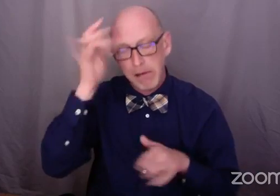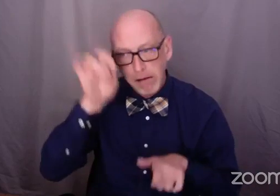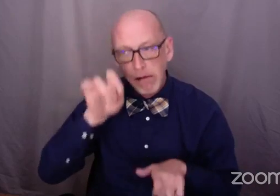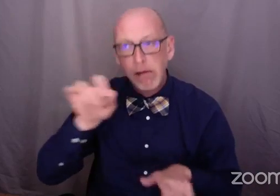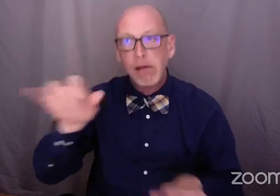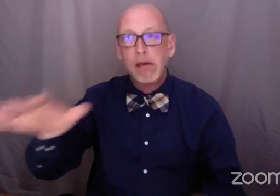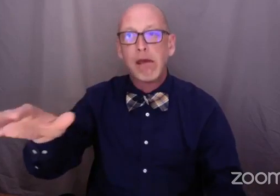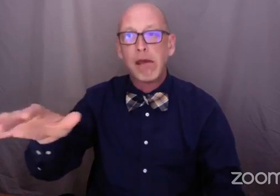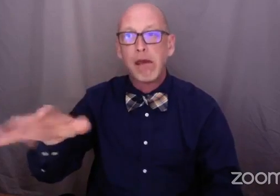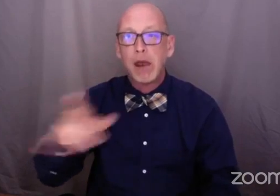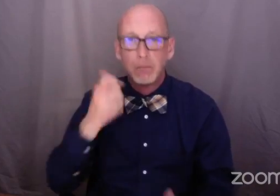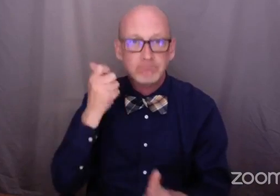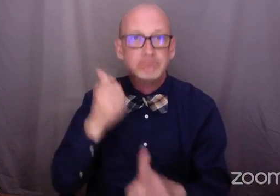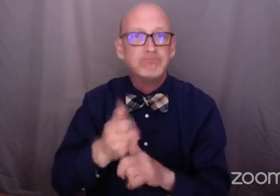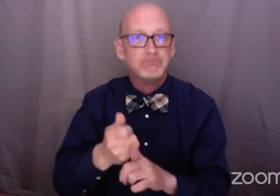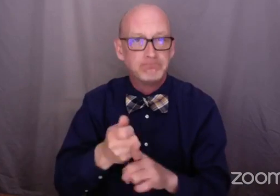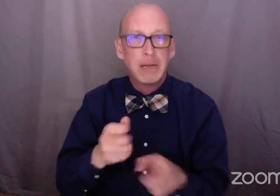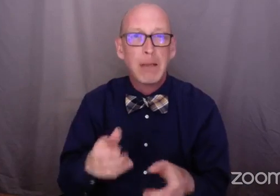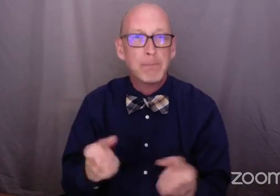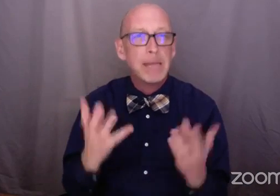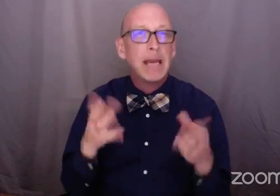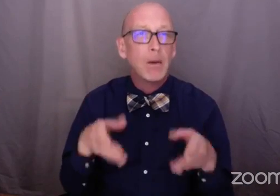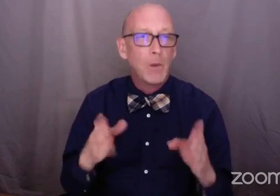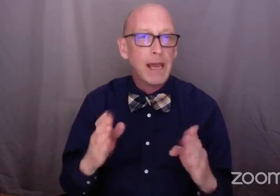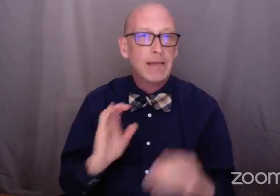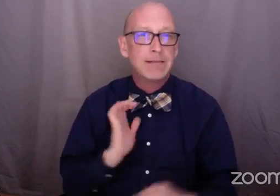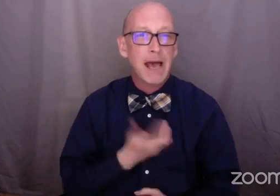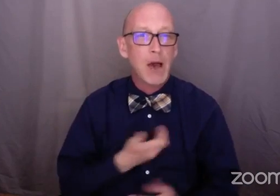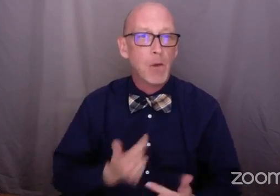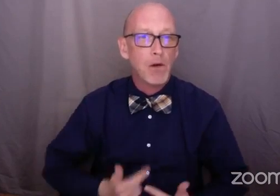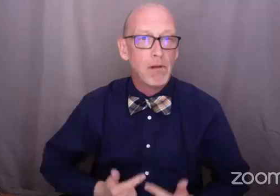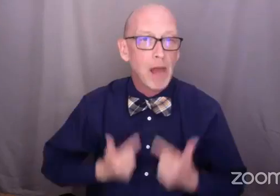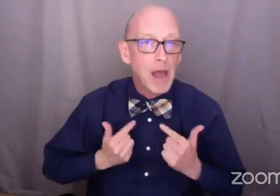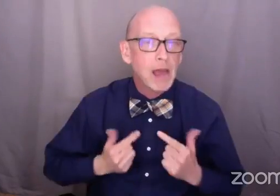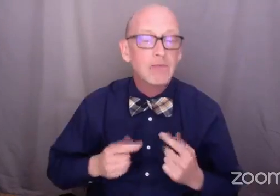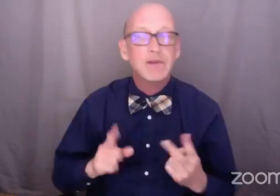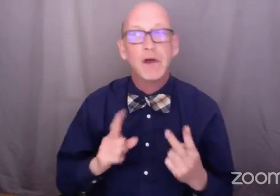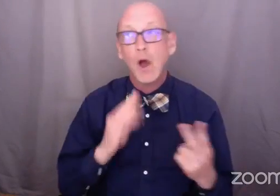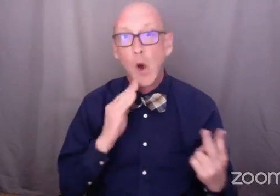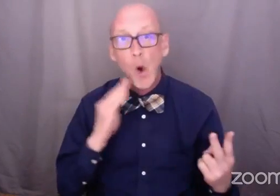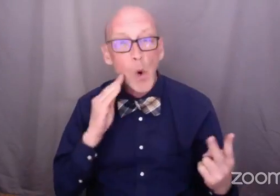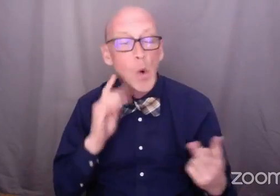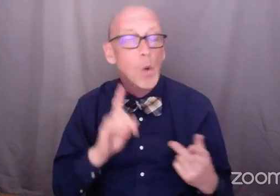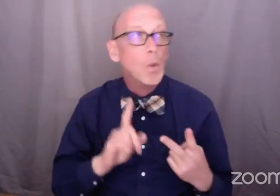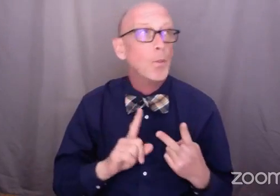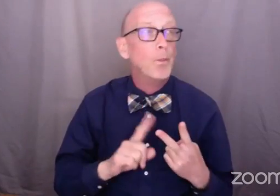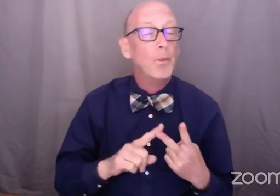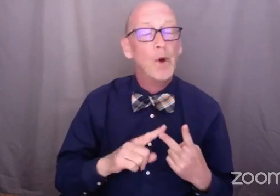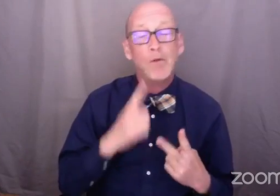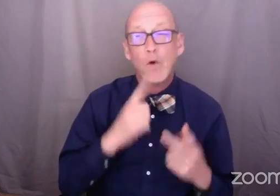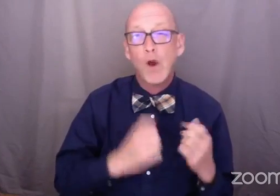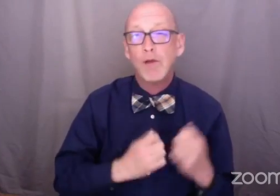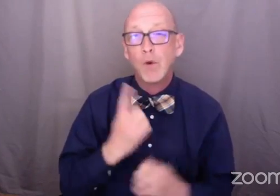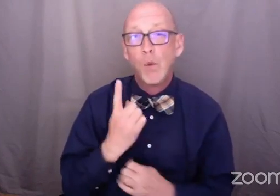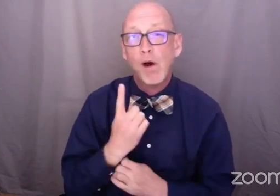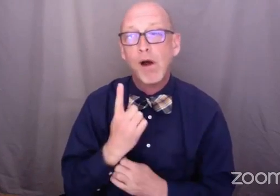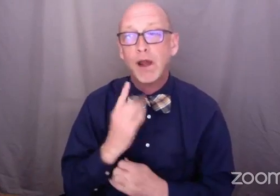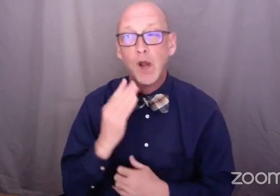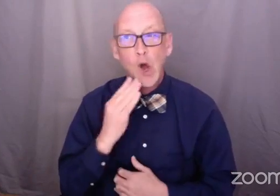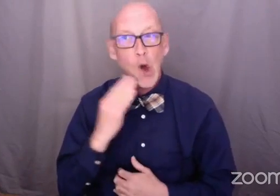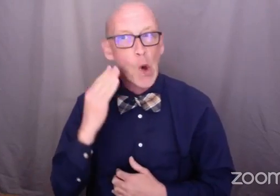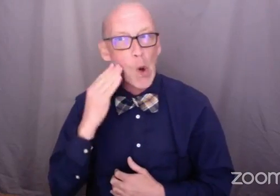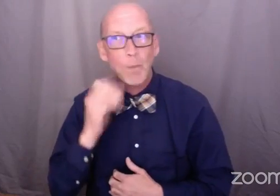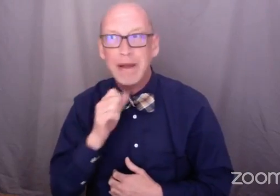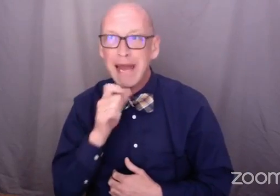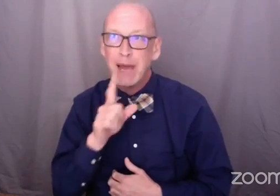in many ways on our lives, whether it be our home life. And, for everybody, you can appreciate, like, home isn't necessarily